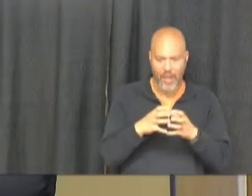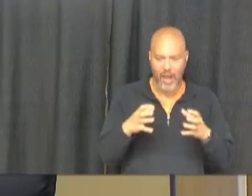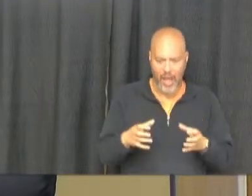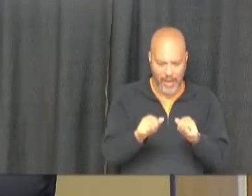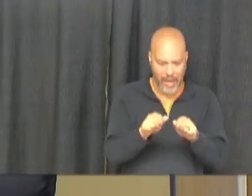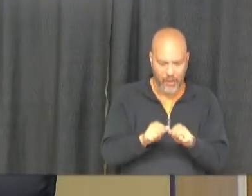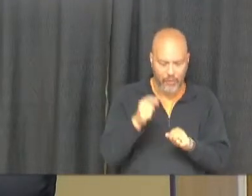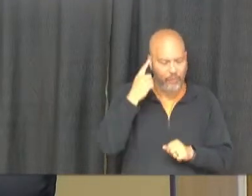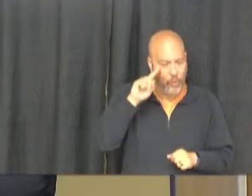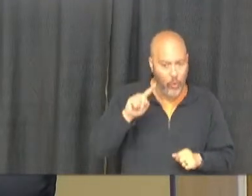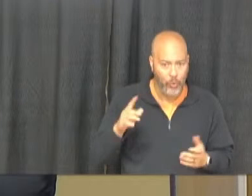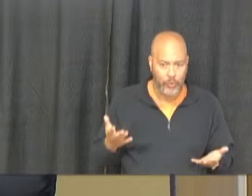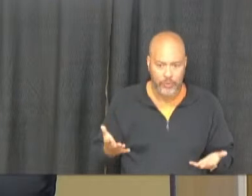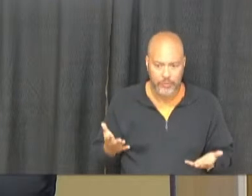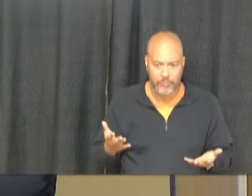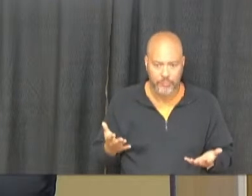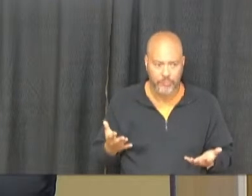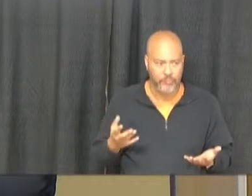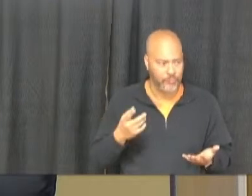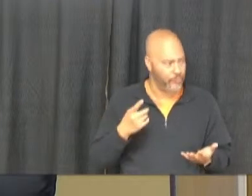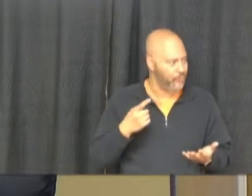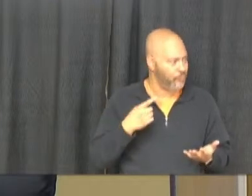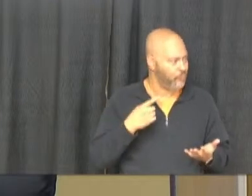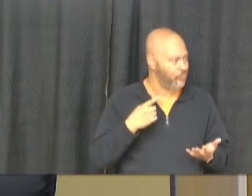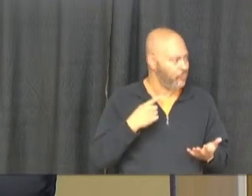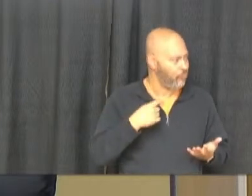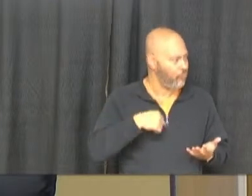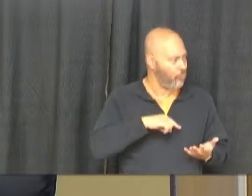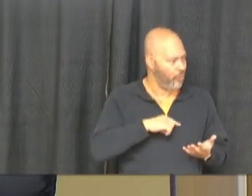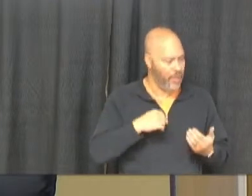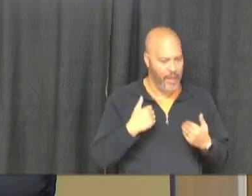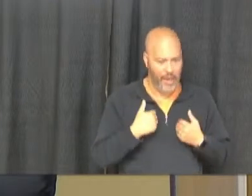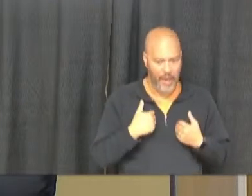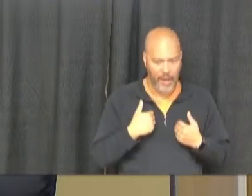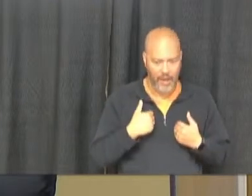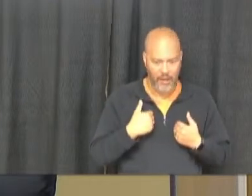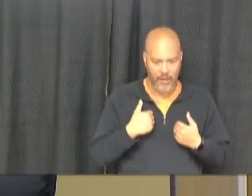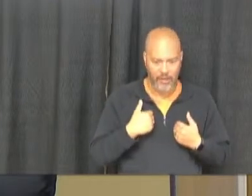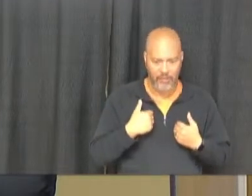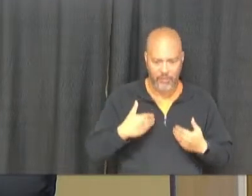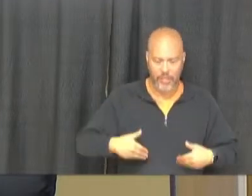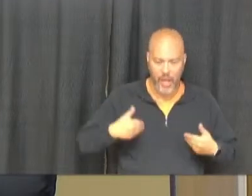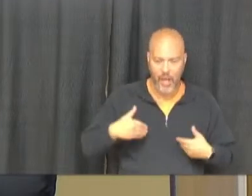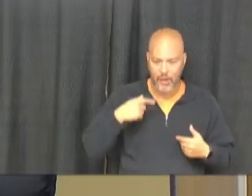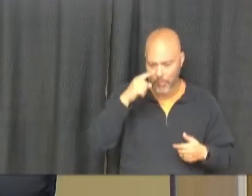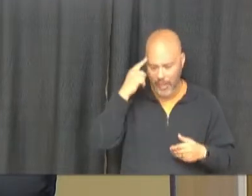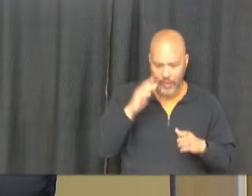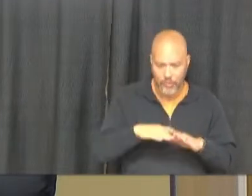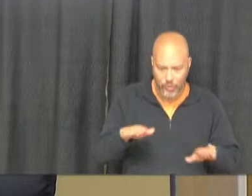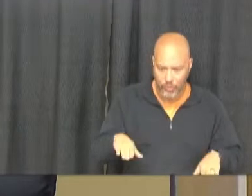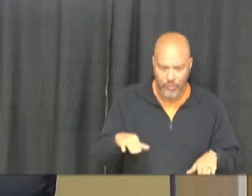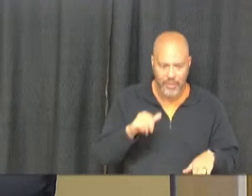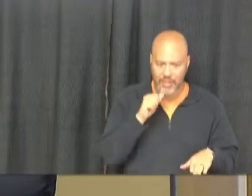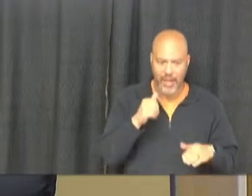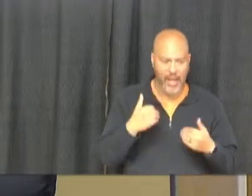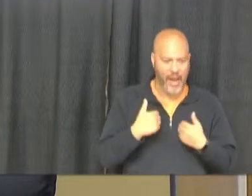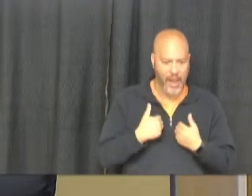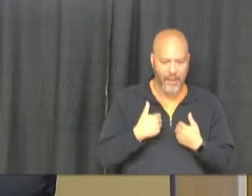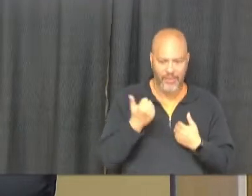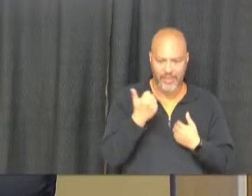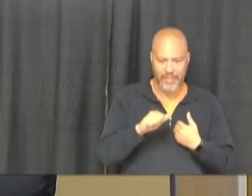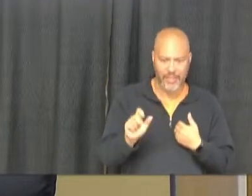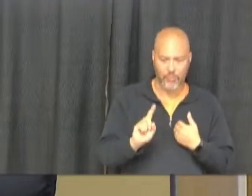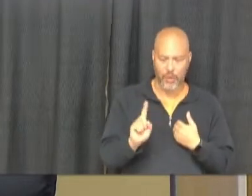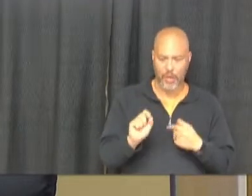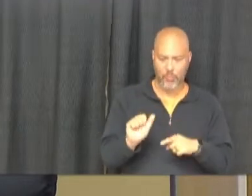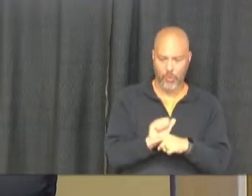of. We have young Black children that do not have anywhere